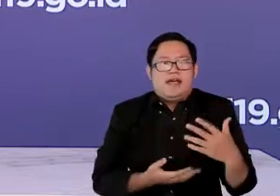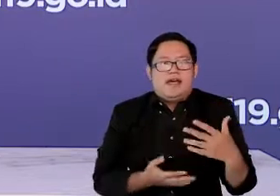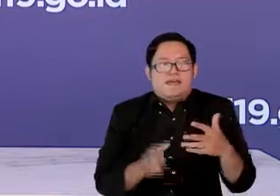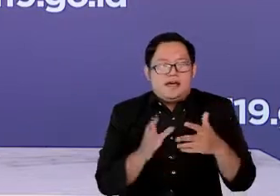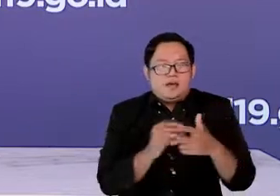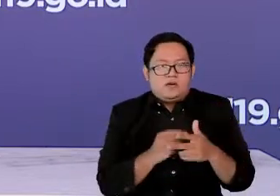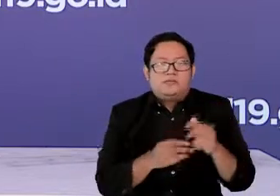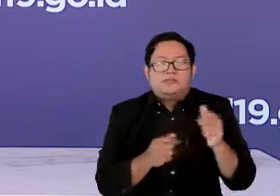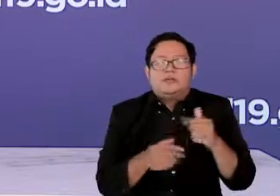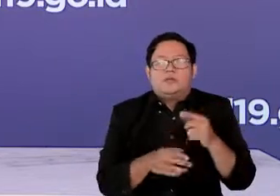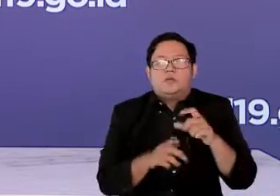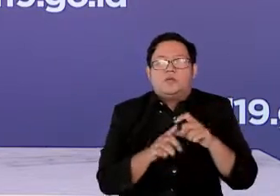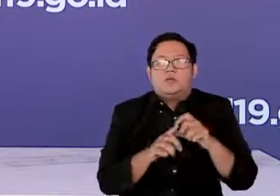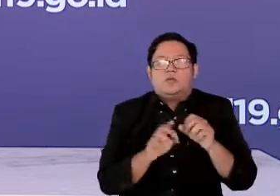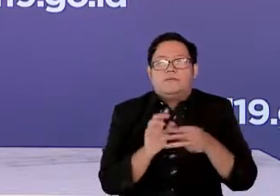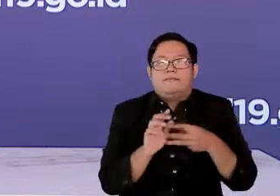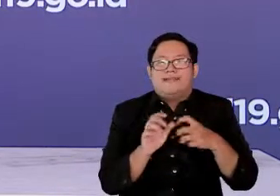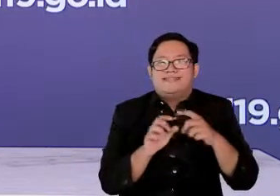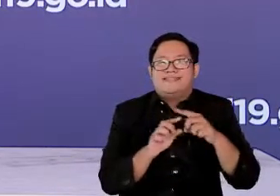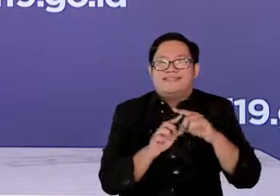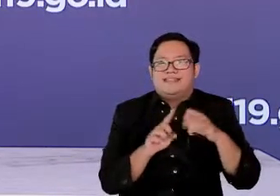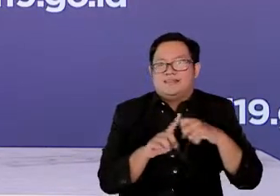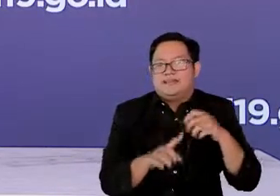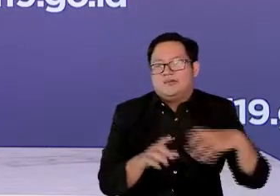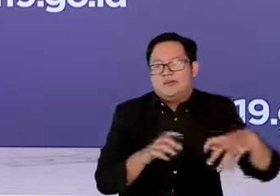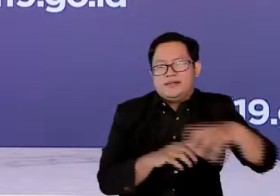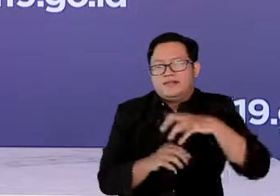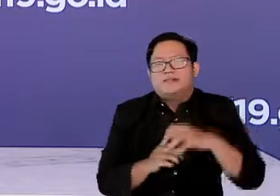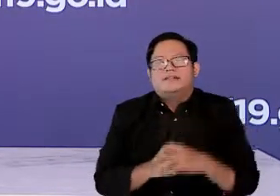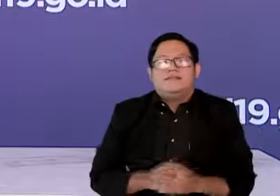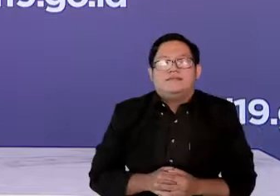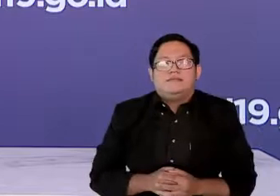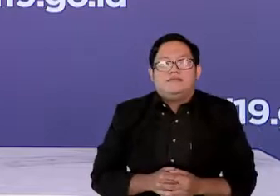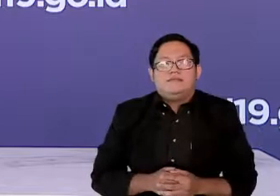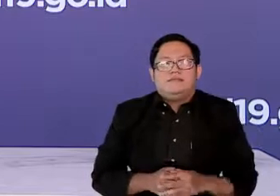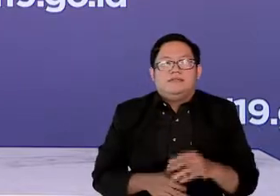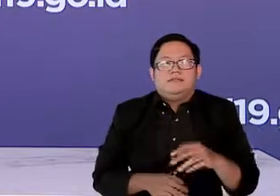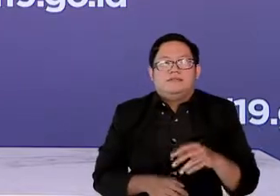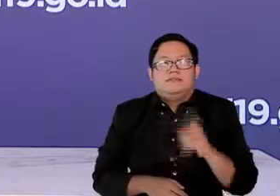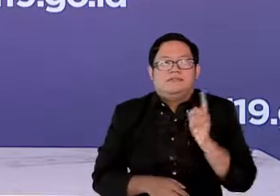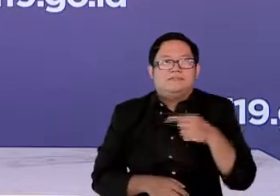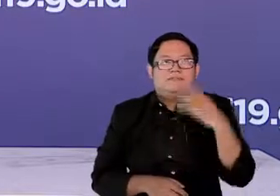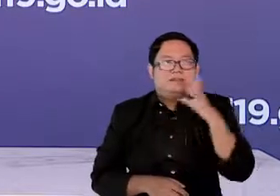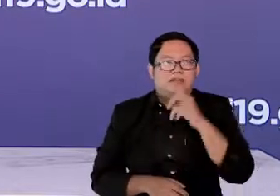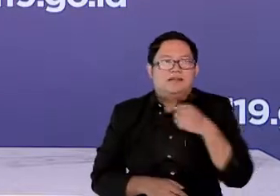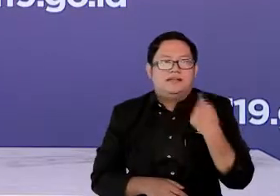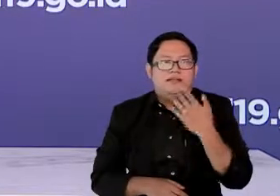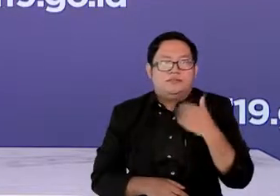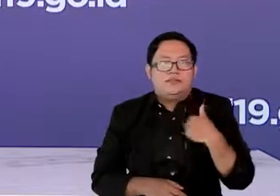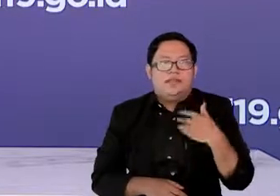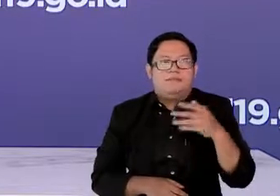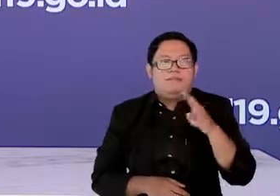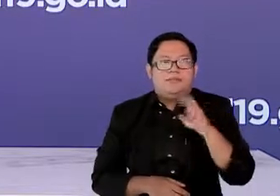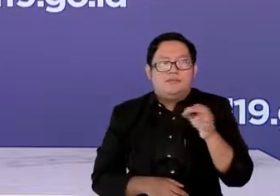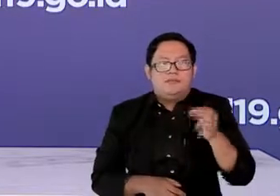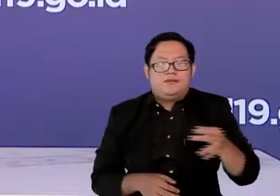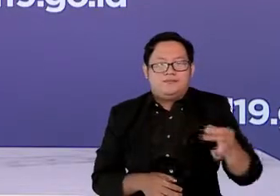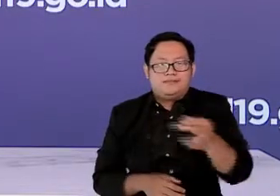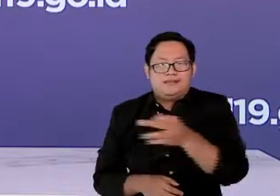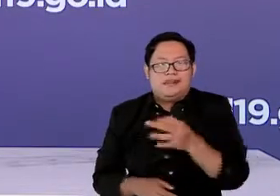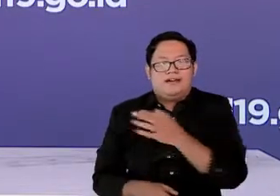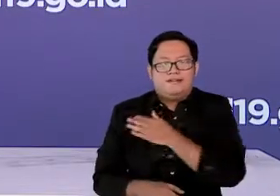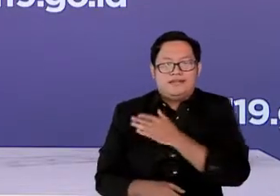into maximum. But of course, with the 514 districts and cities across Indonesia, that's always a